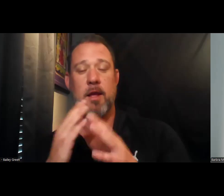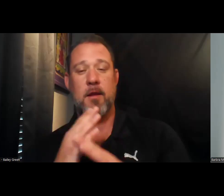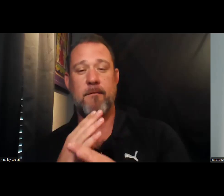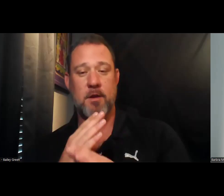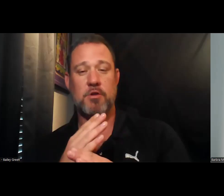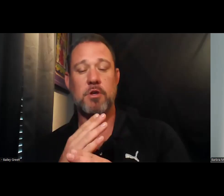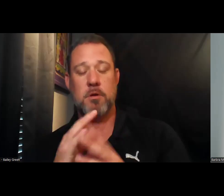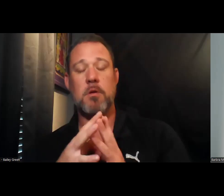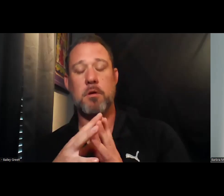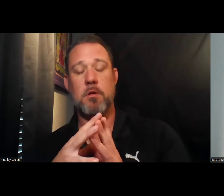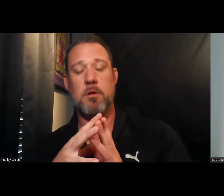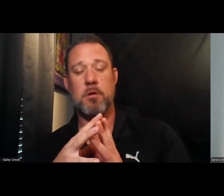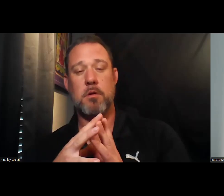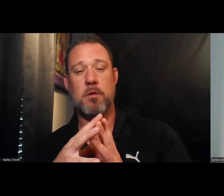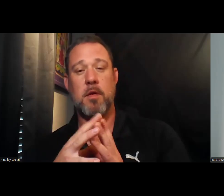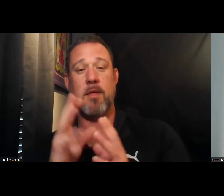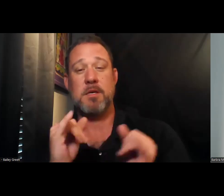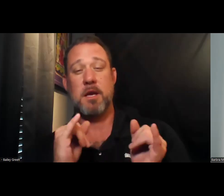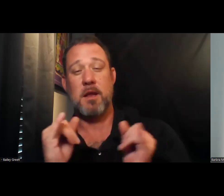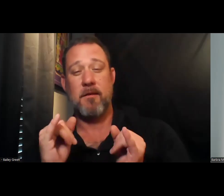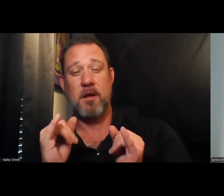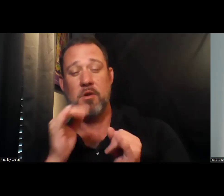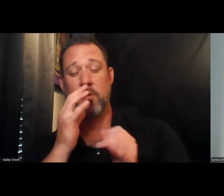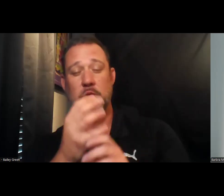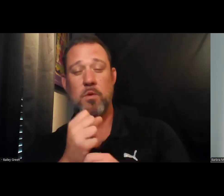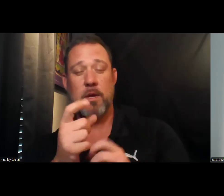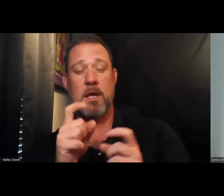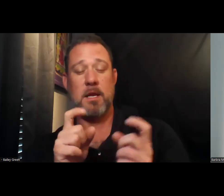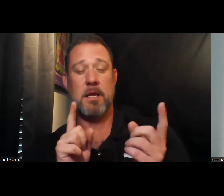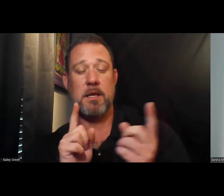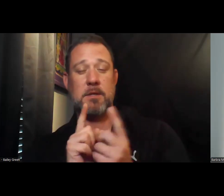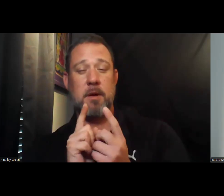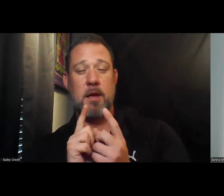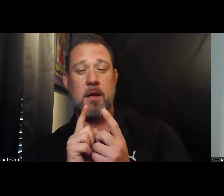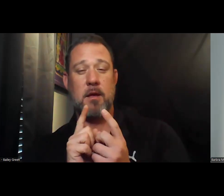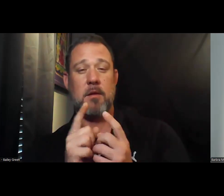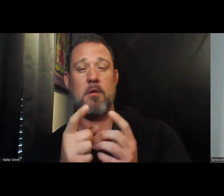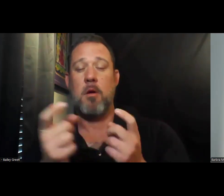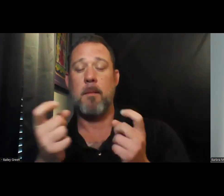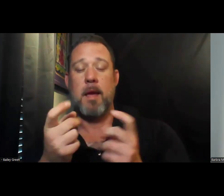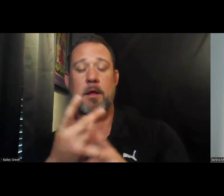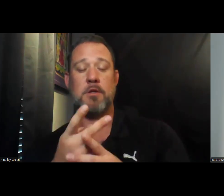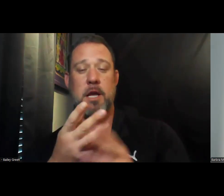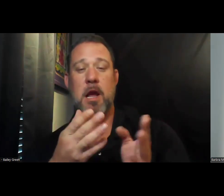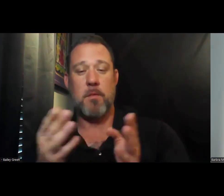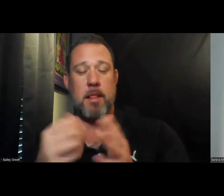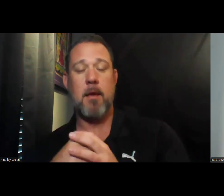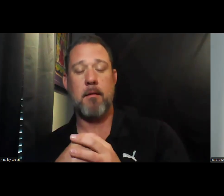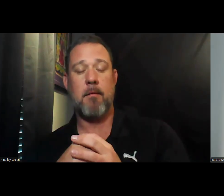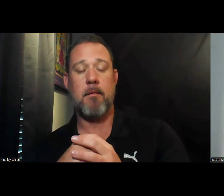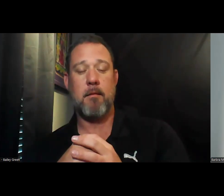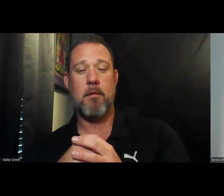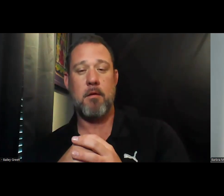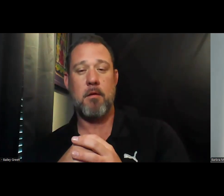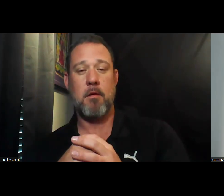dollars, that these individuals are going to be able to get their needs met through the managed care plans through which they are receiving